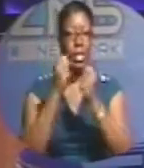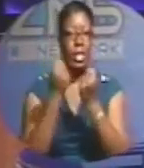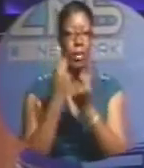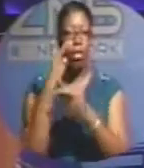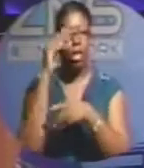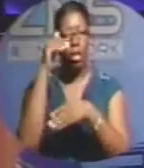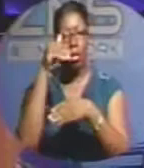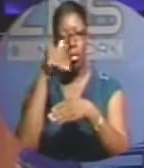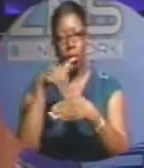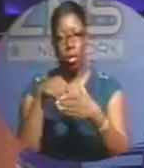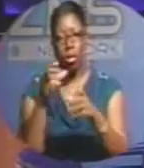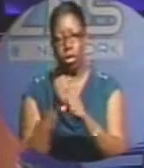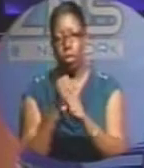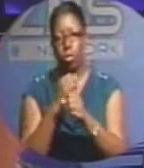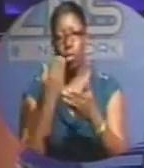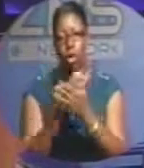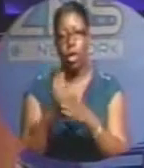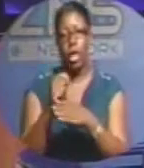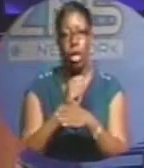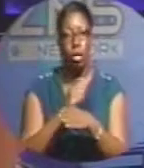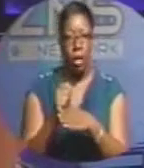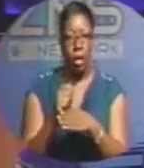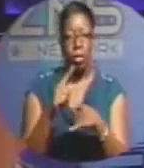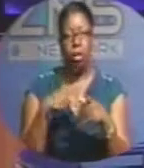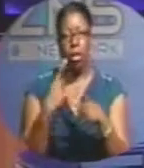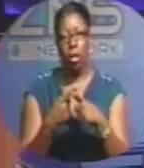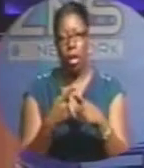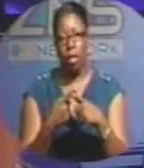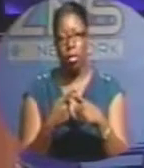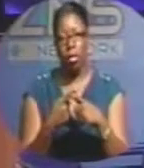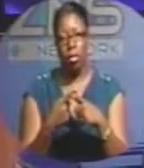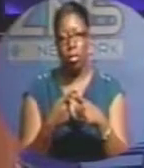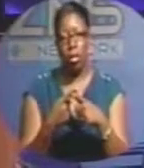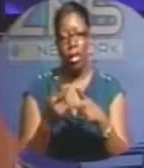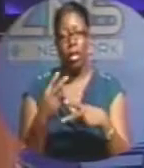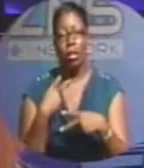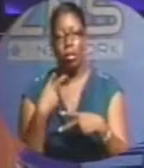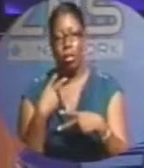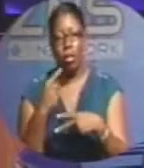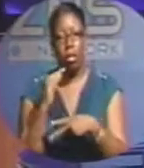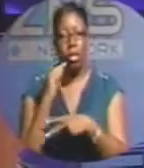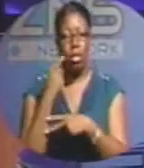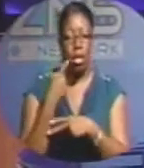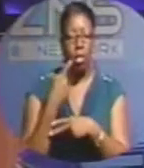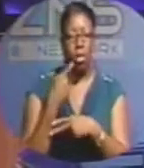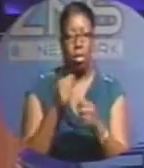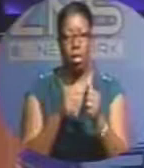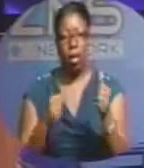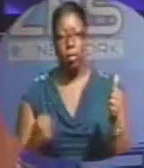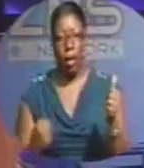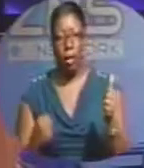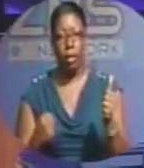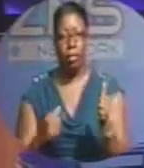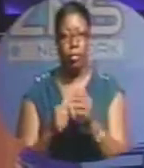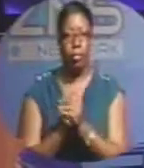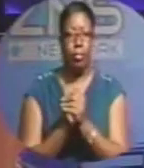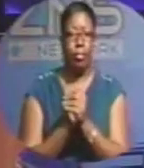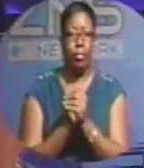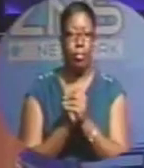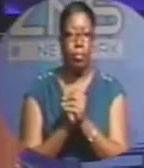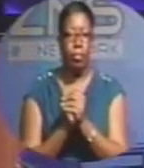were looking to get in a good practice. However, they suffered a serious setback last night. Jonathan Benson has the story.